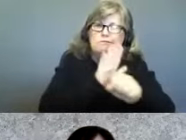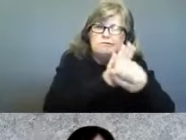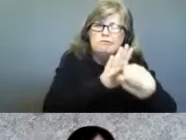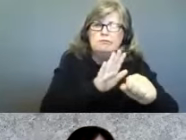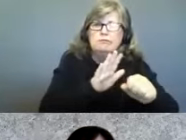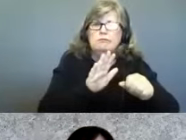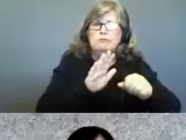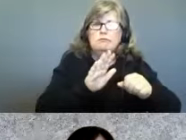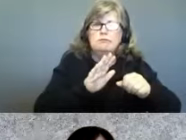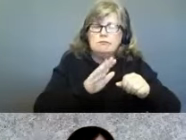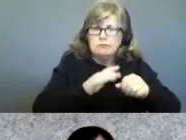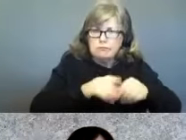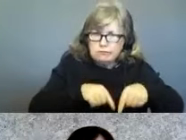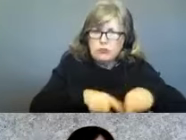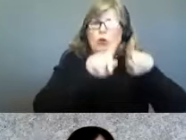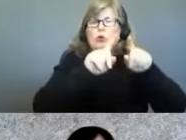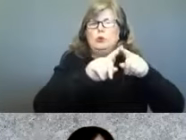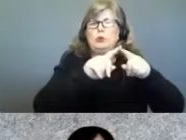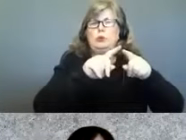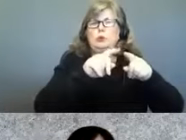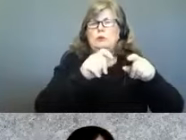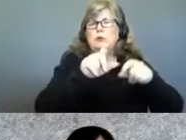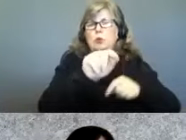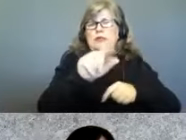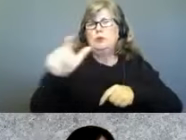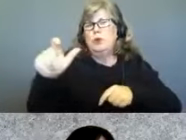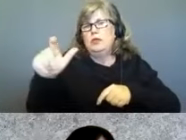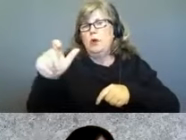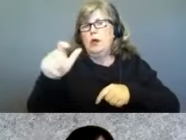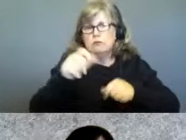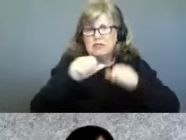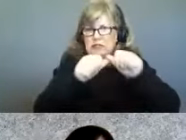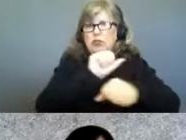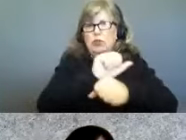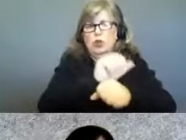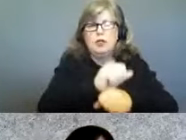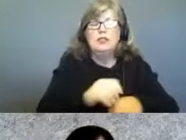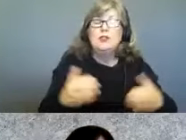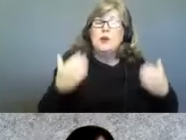go into the new year. So I want to thank everyone today, as well as our panel members for